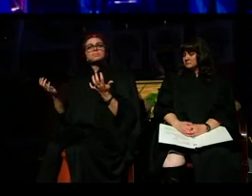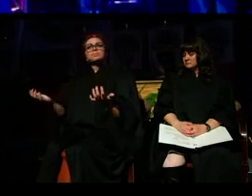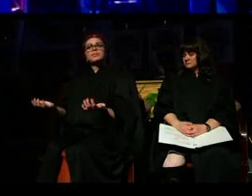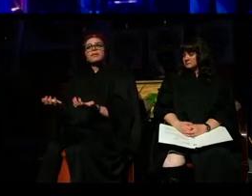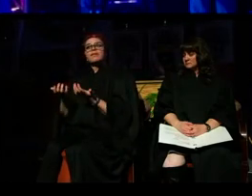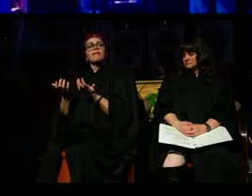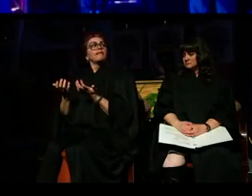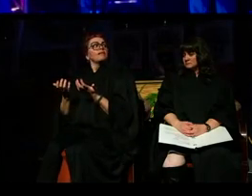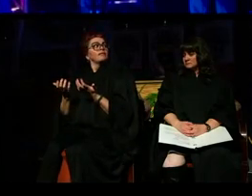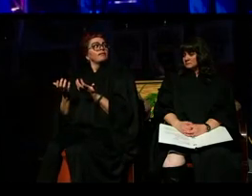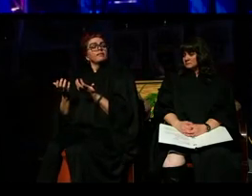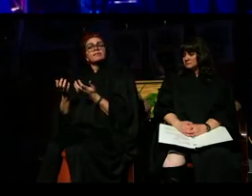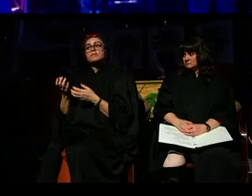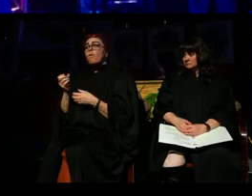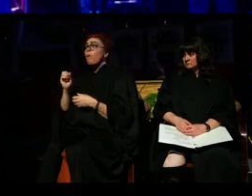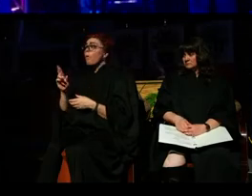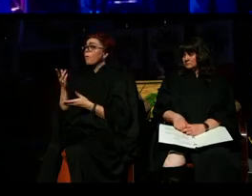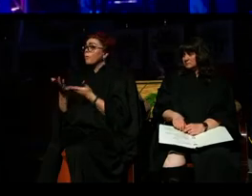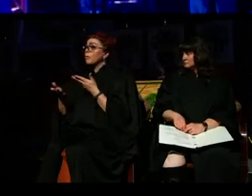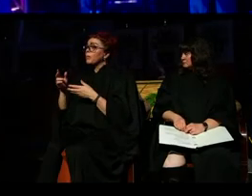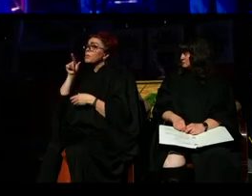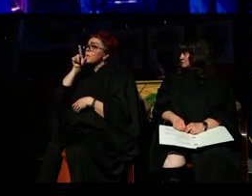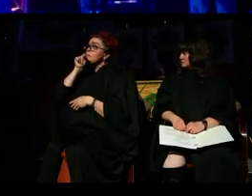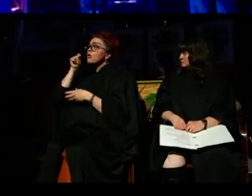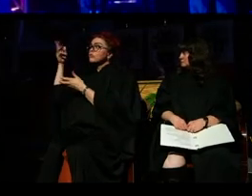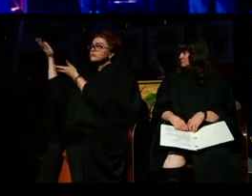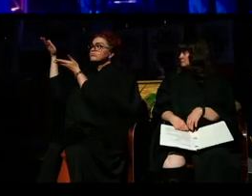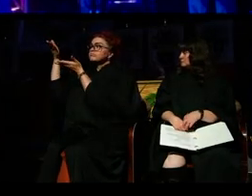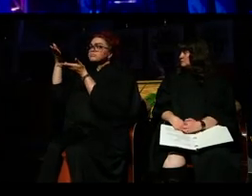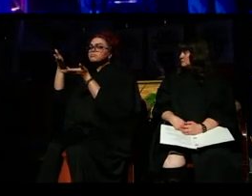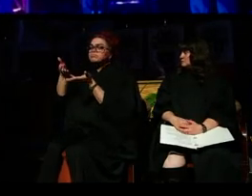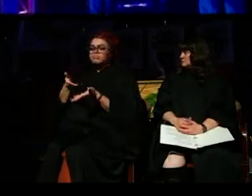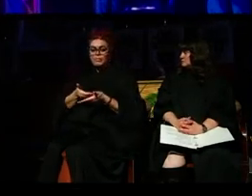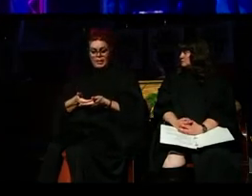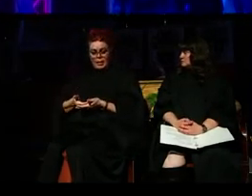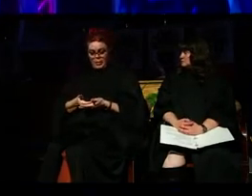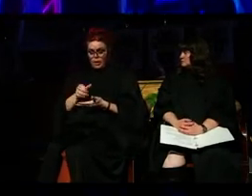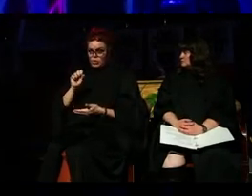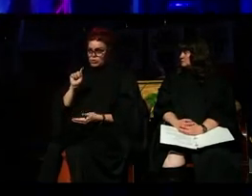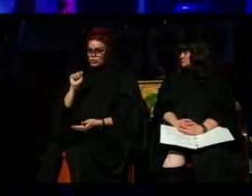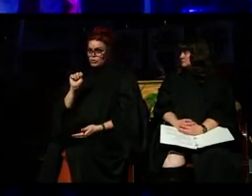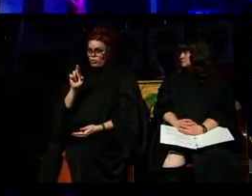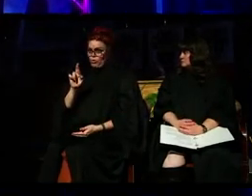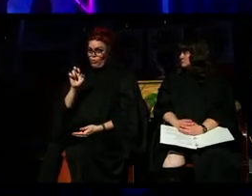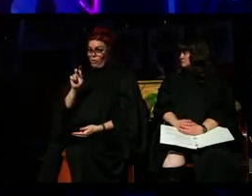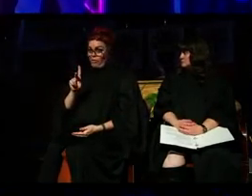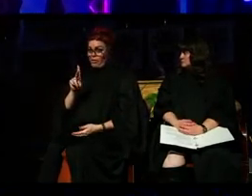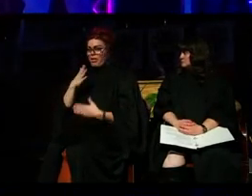look what the store just brought. Thank God for kids.